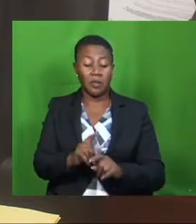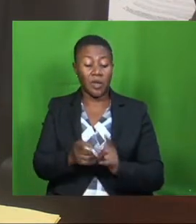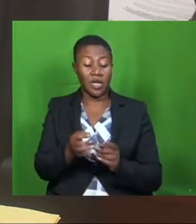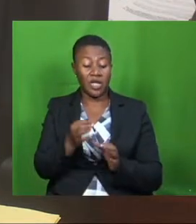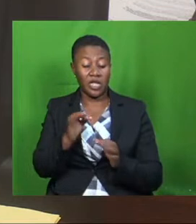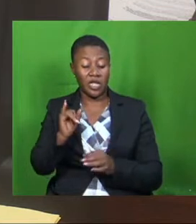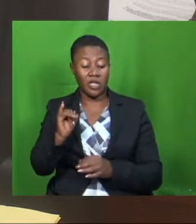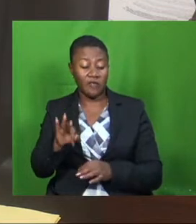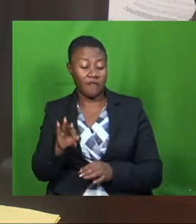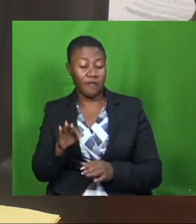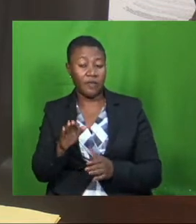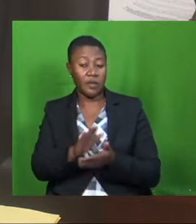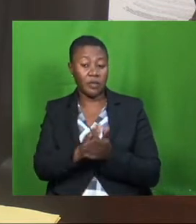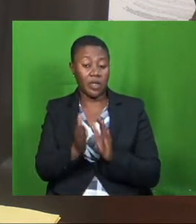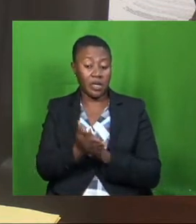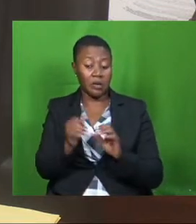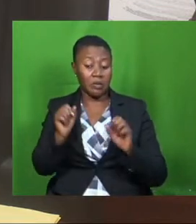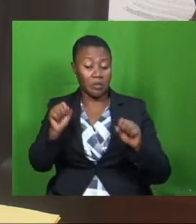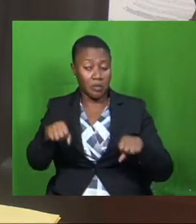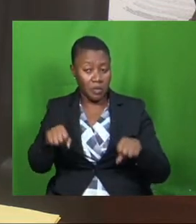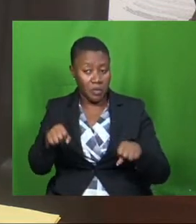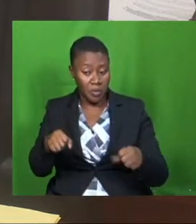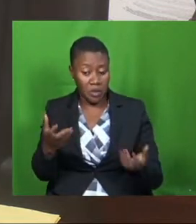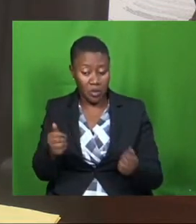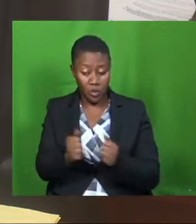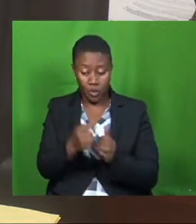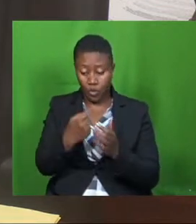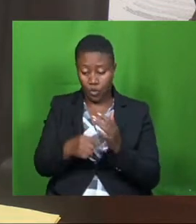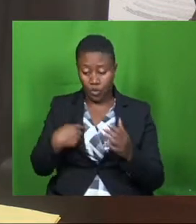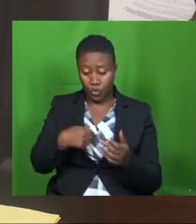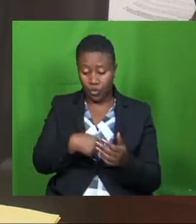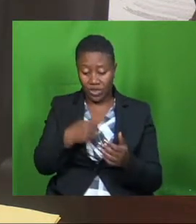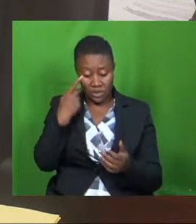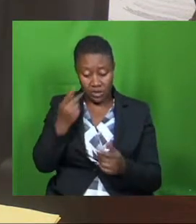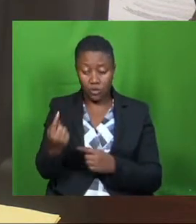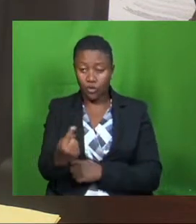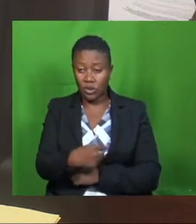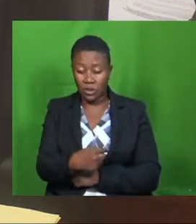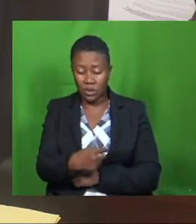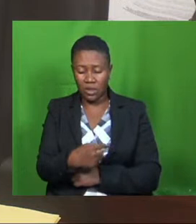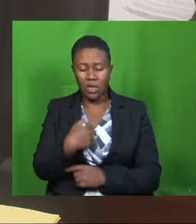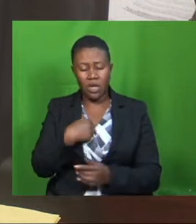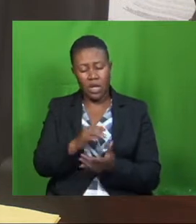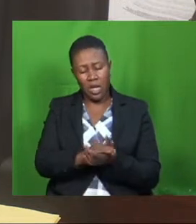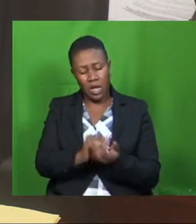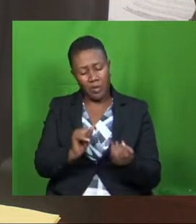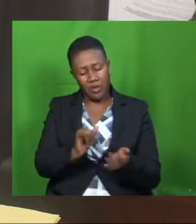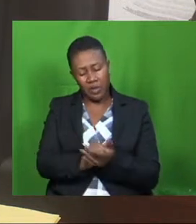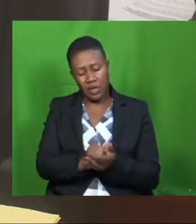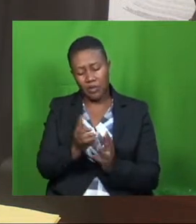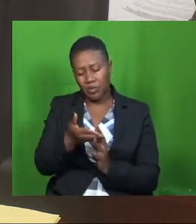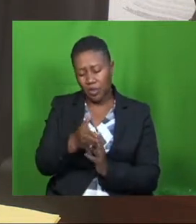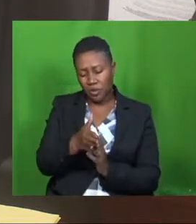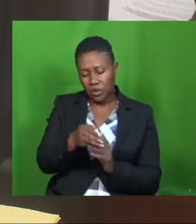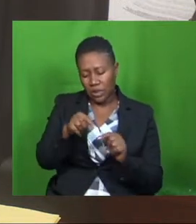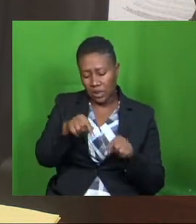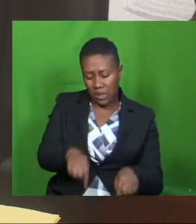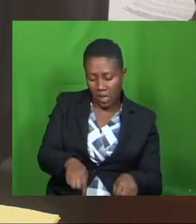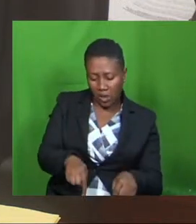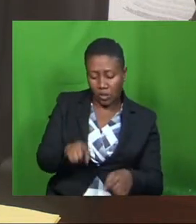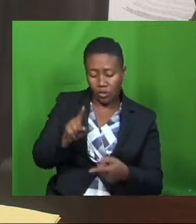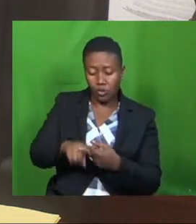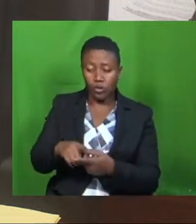Mr. Speaker, if a minister or anybody acting on behalf of a ministry is